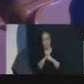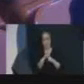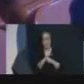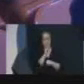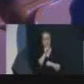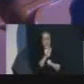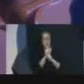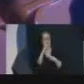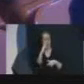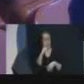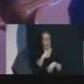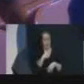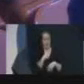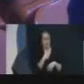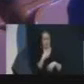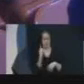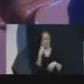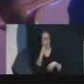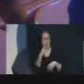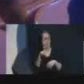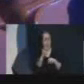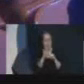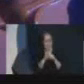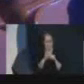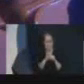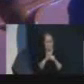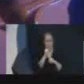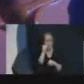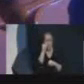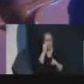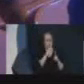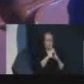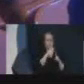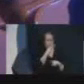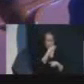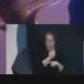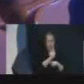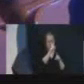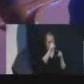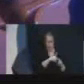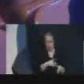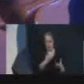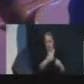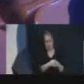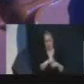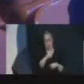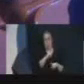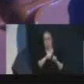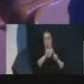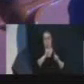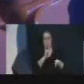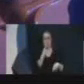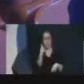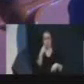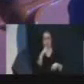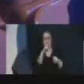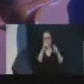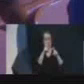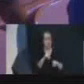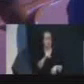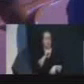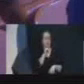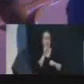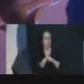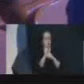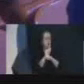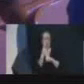to me from the quick store vote you just took whether it applies to high school assessments. The results of these state's exams should not be used in a